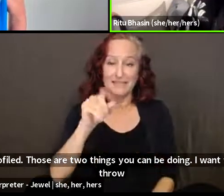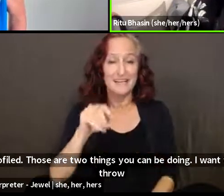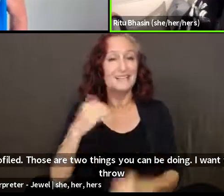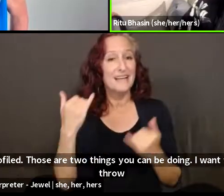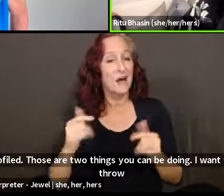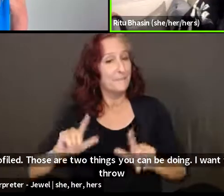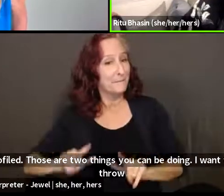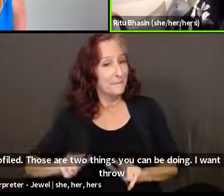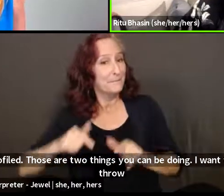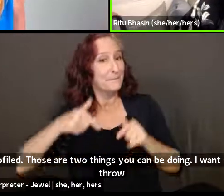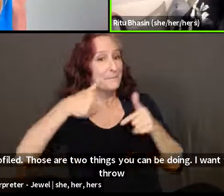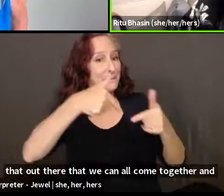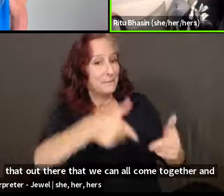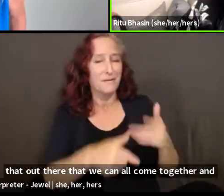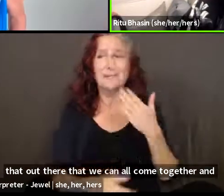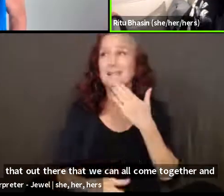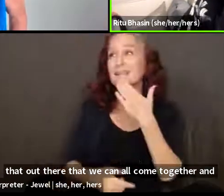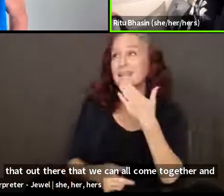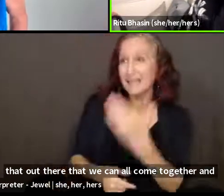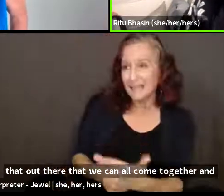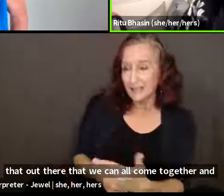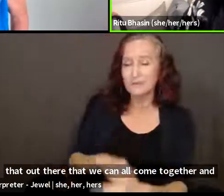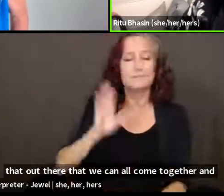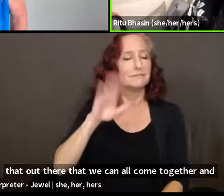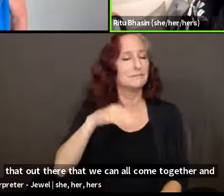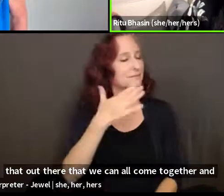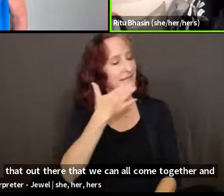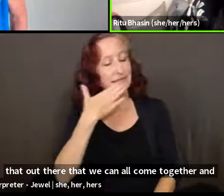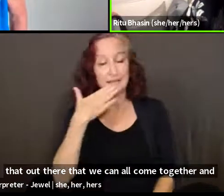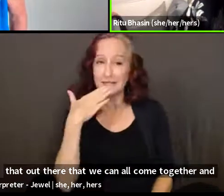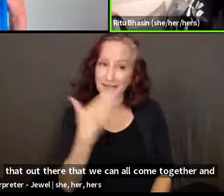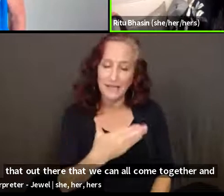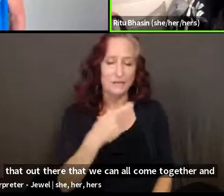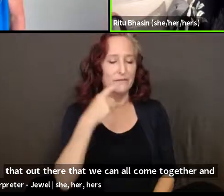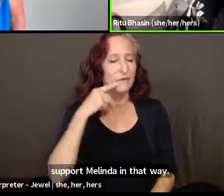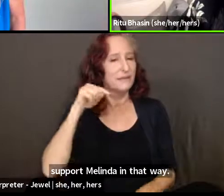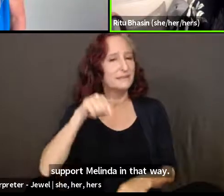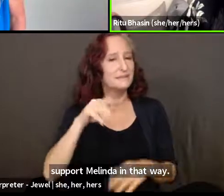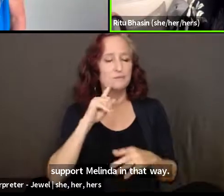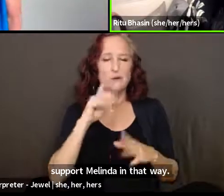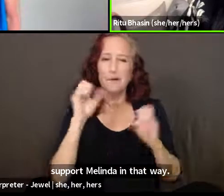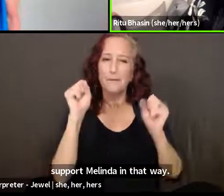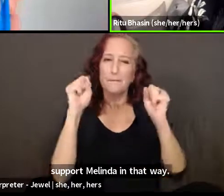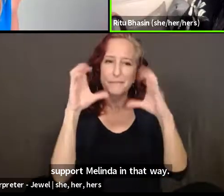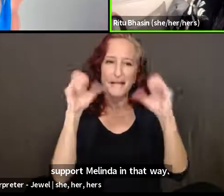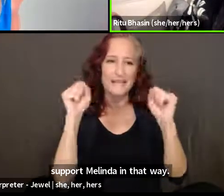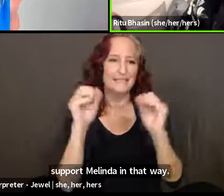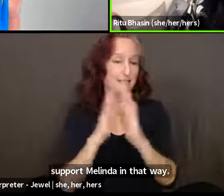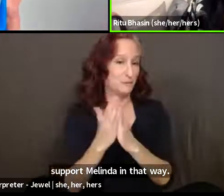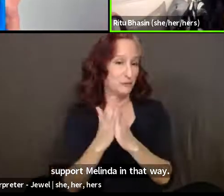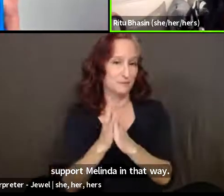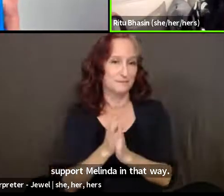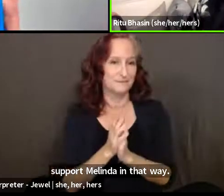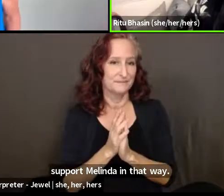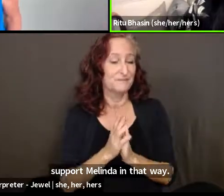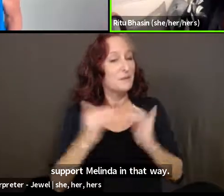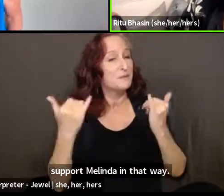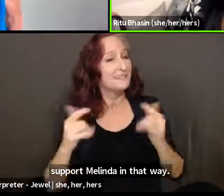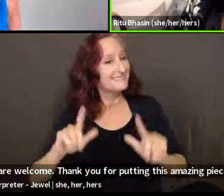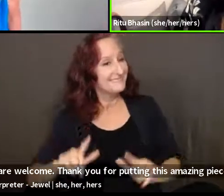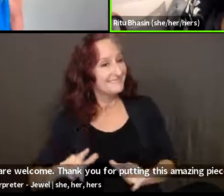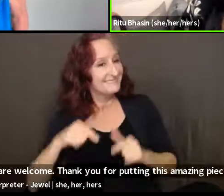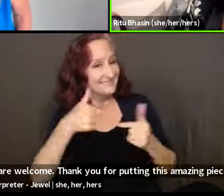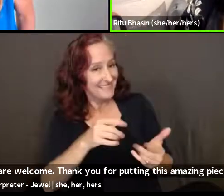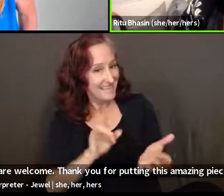turn it over to you. Oh, you're welcome. Bless. No, thank you for putting this amazing piece of work out there. So turning it to you to kick